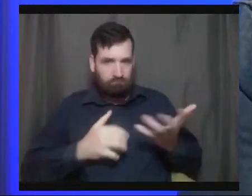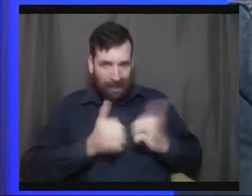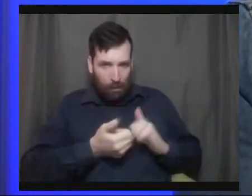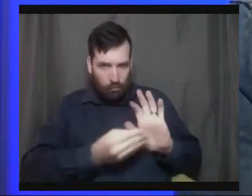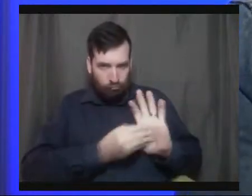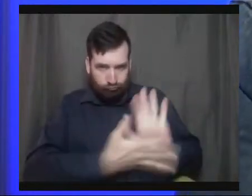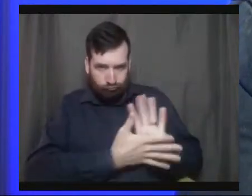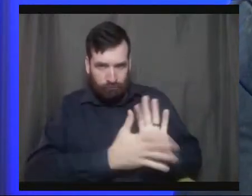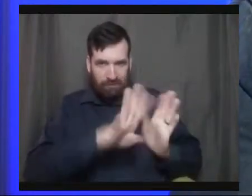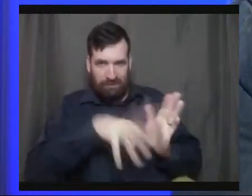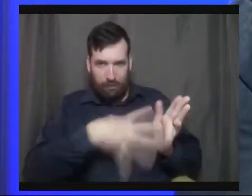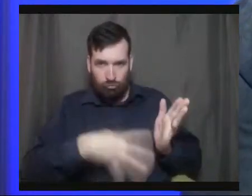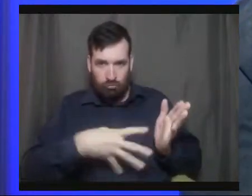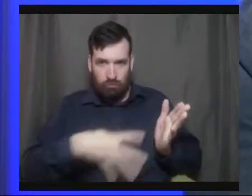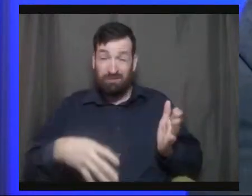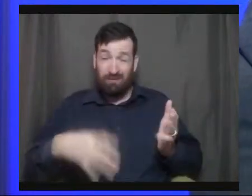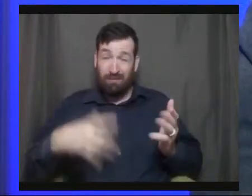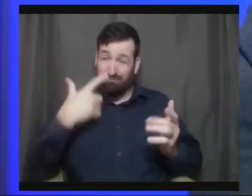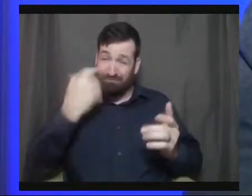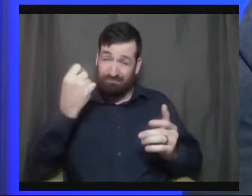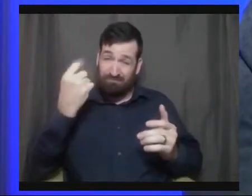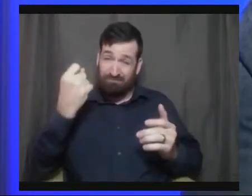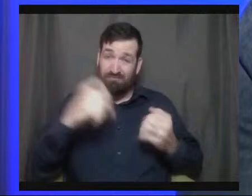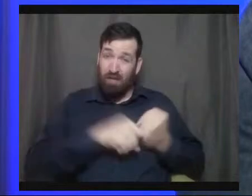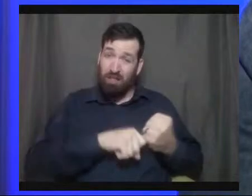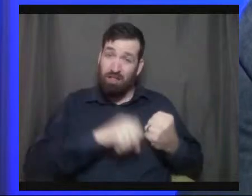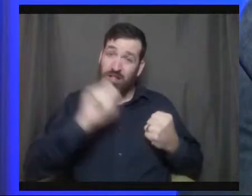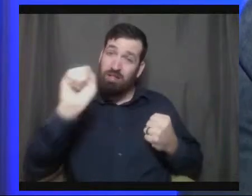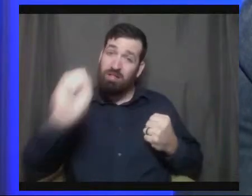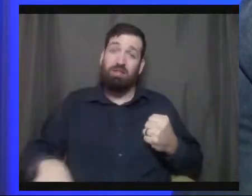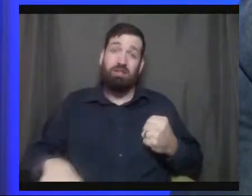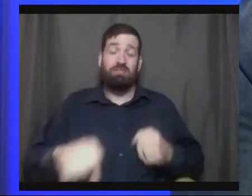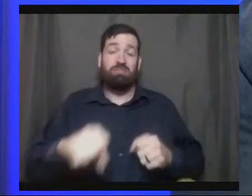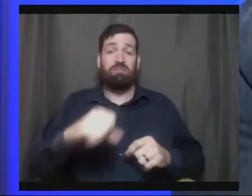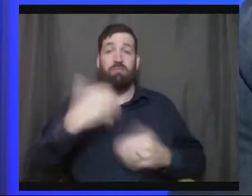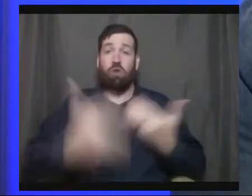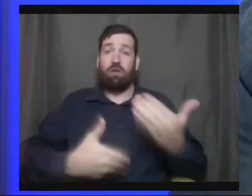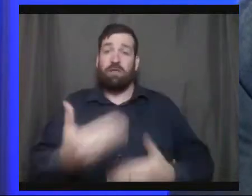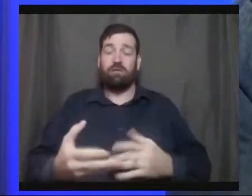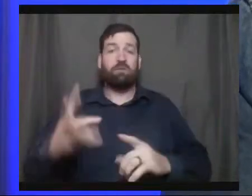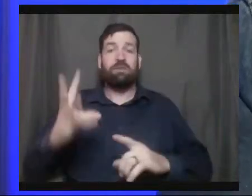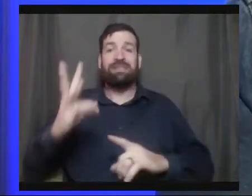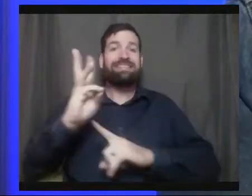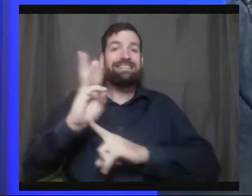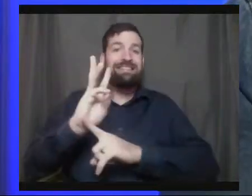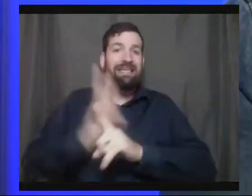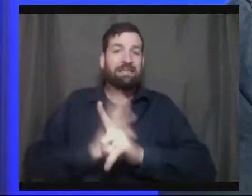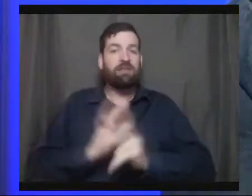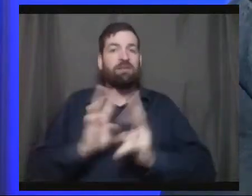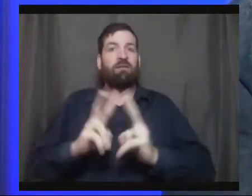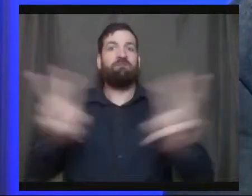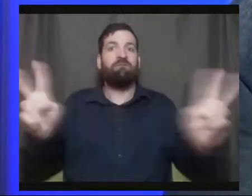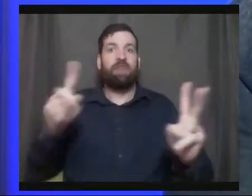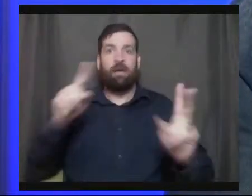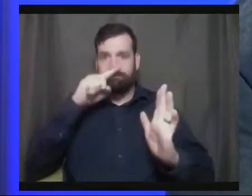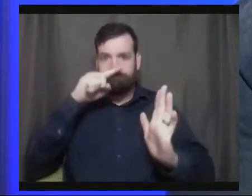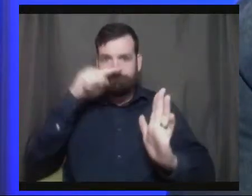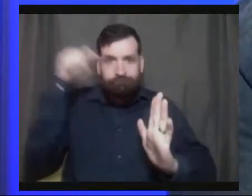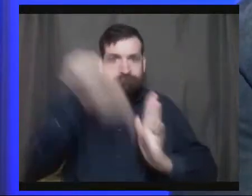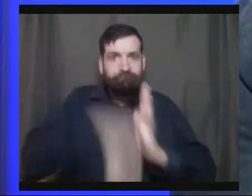And it's a long process. It's a very long process. It's 6 months of very intense goals that you have to